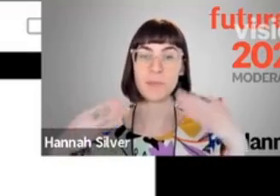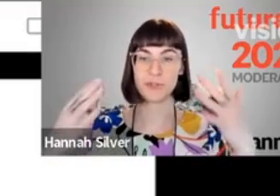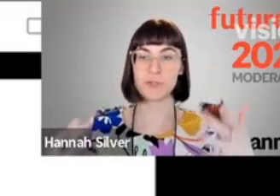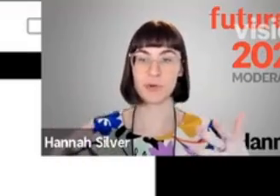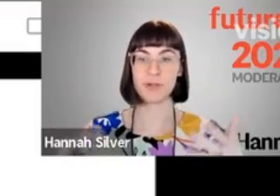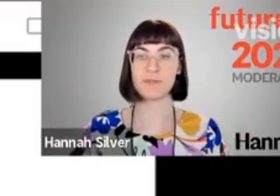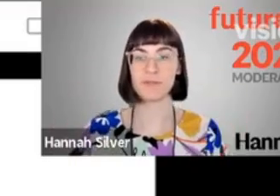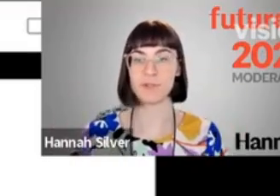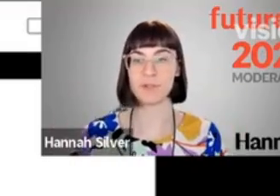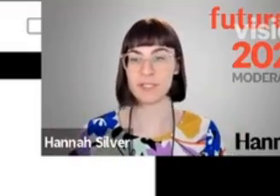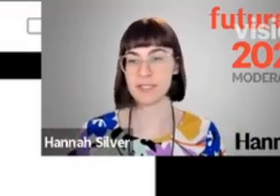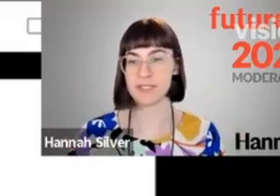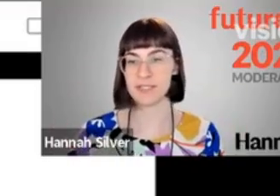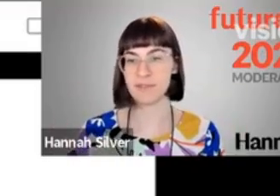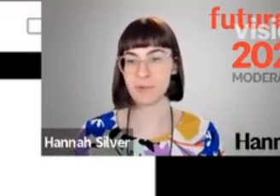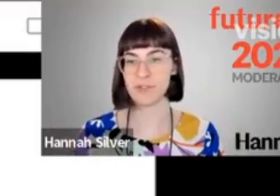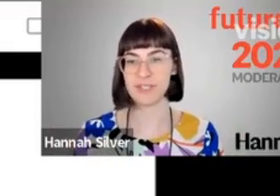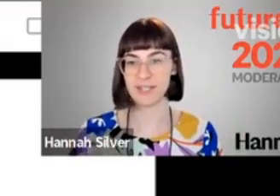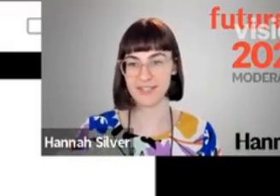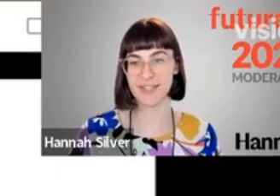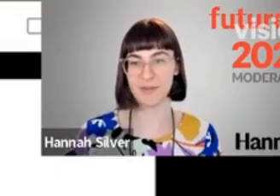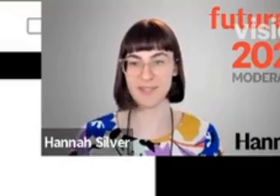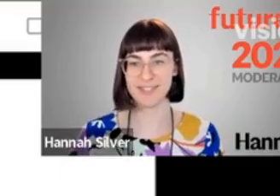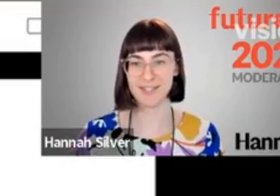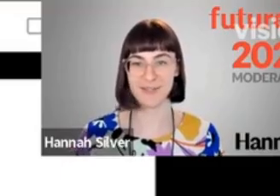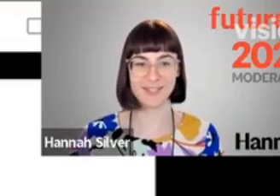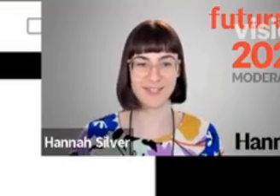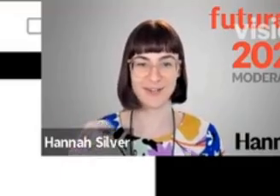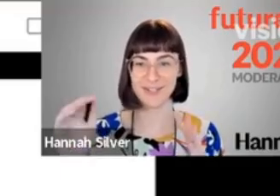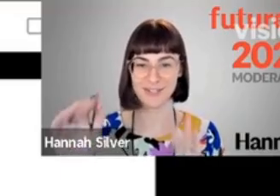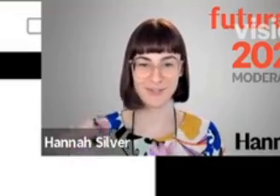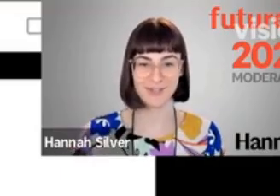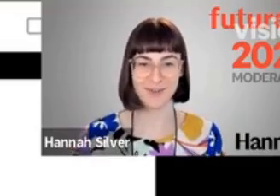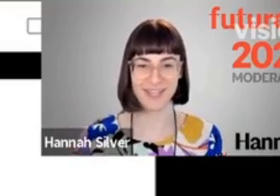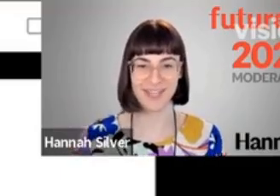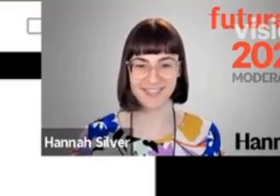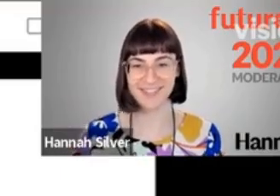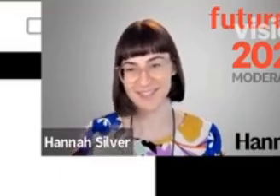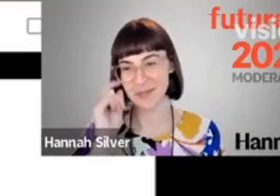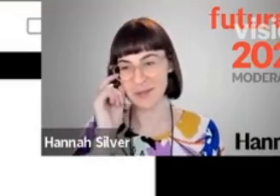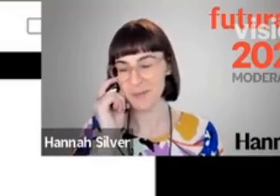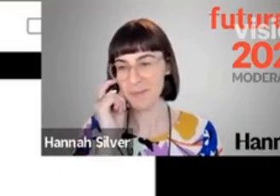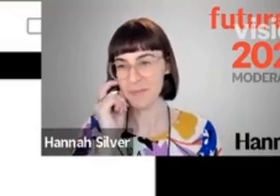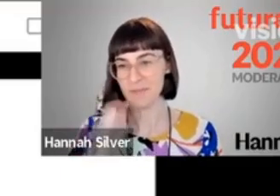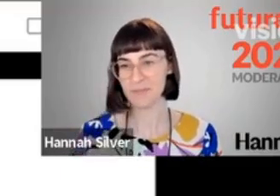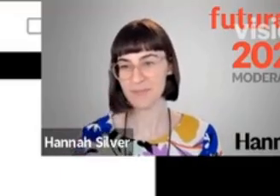make it more supportive of your needs as a deaf person? And I saw Monse, you got started, so go ahead.